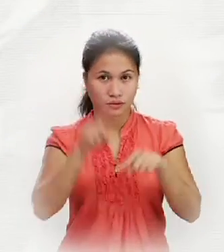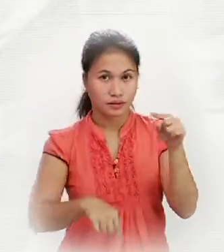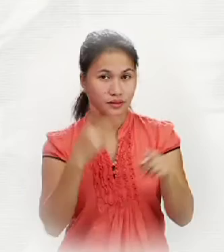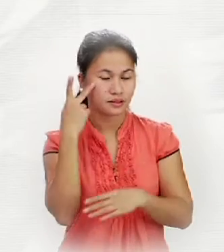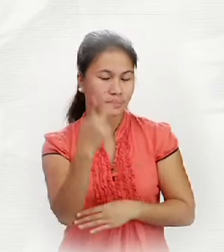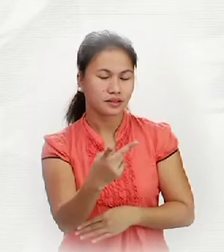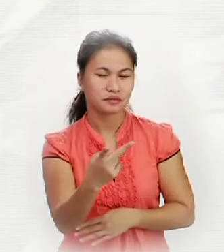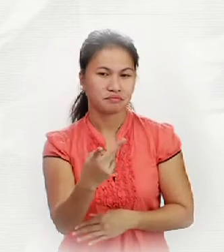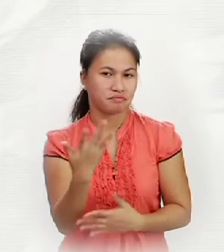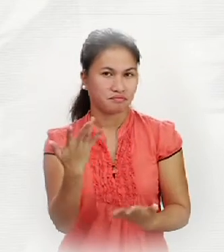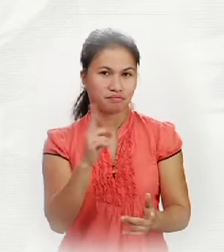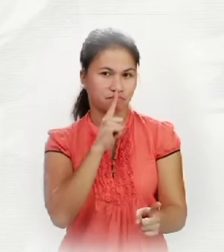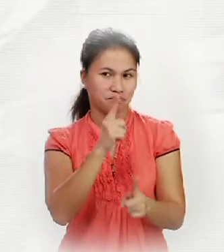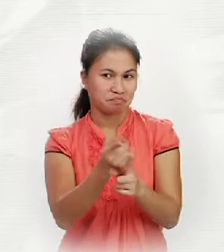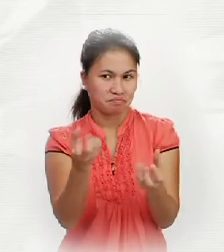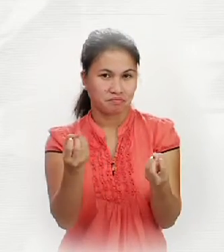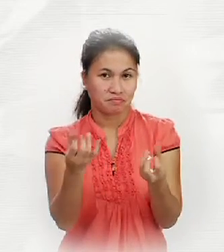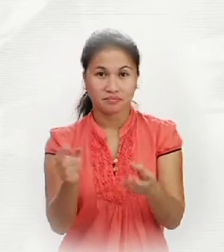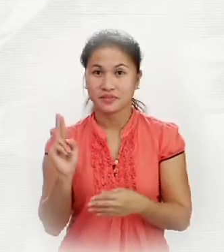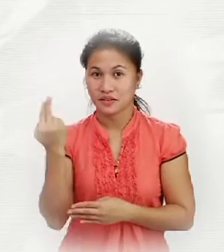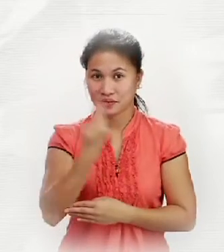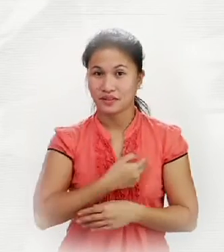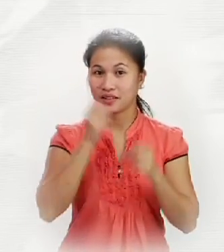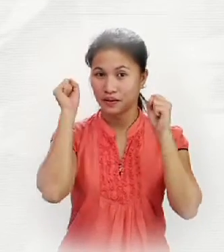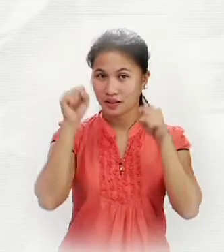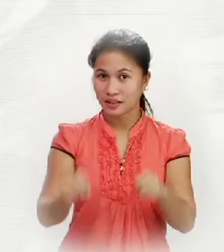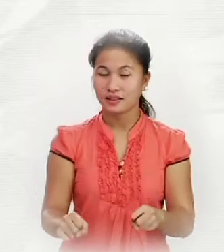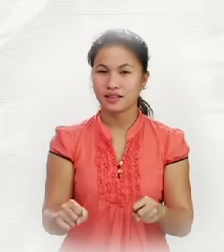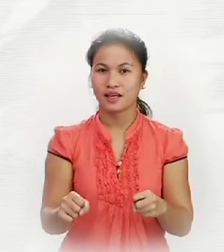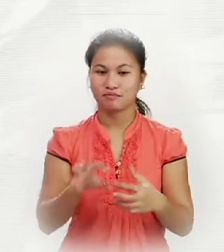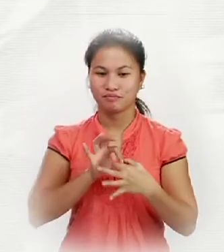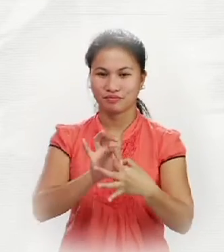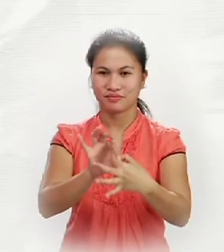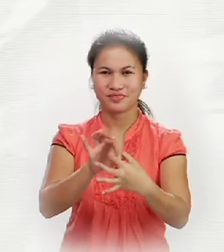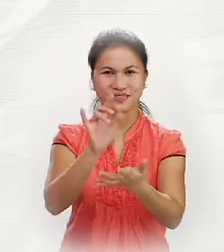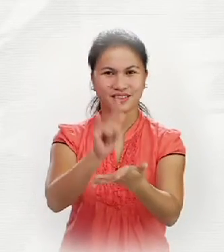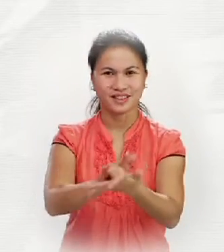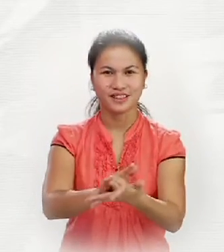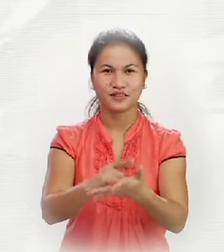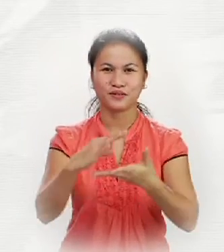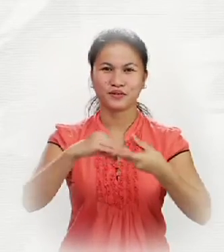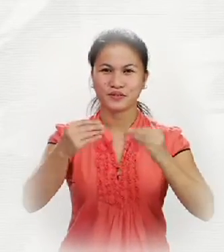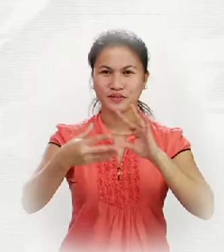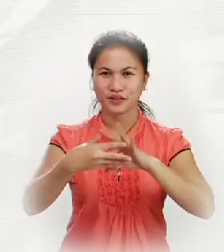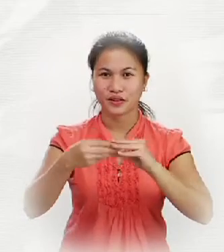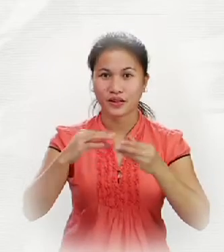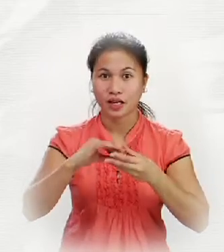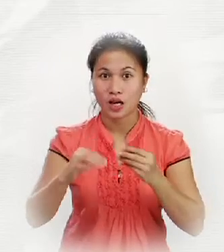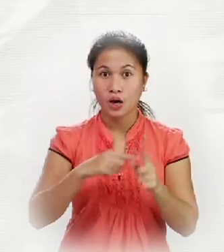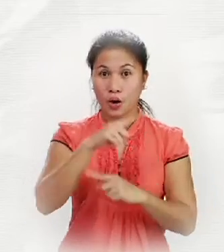I'm sure many of us could relate with this story. The moment our